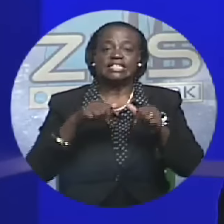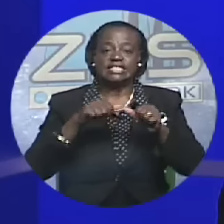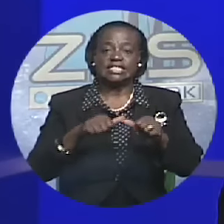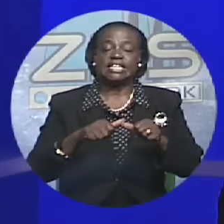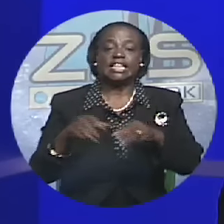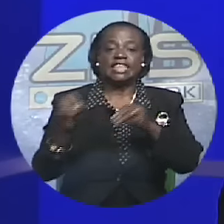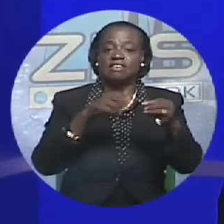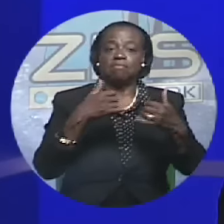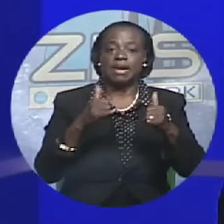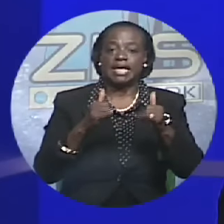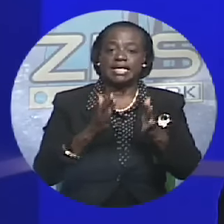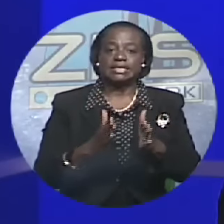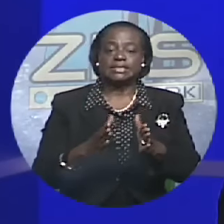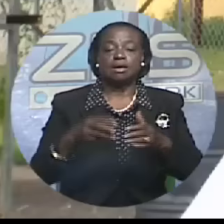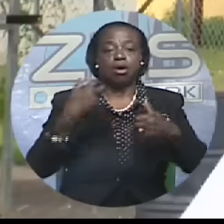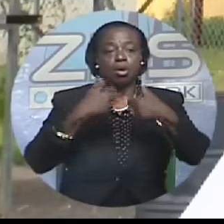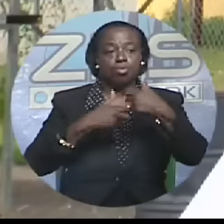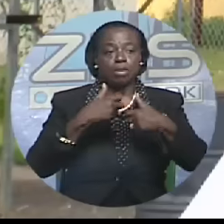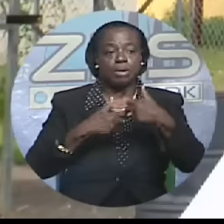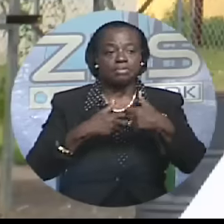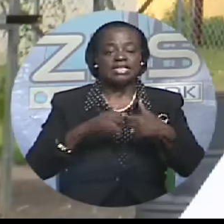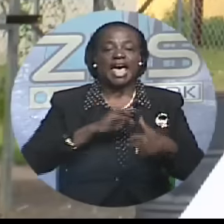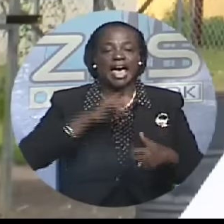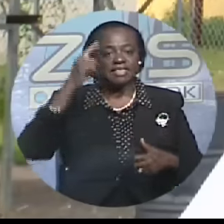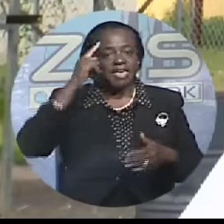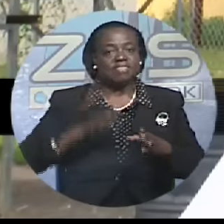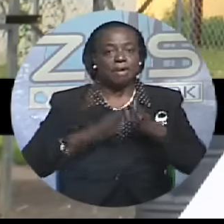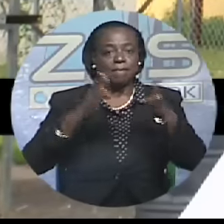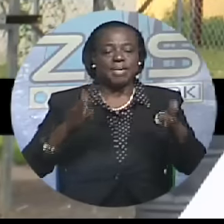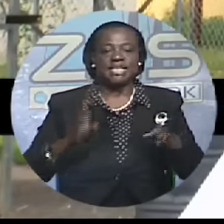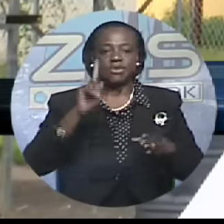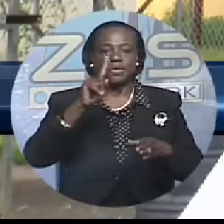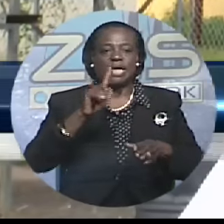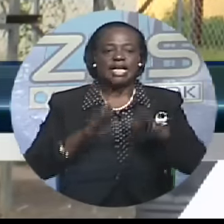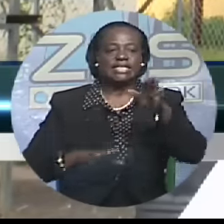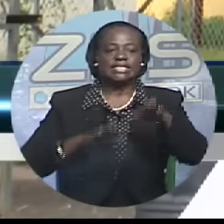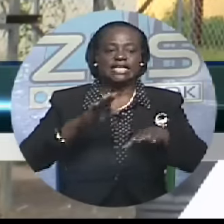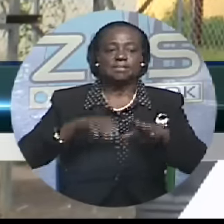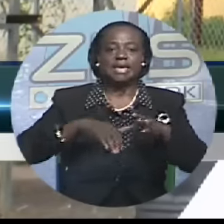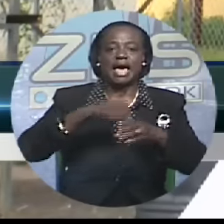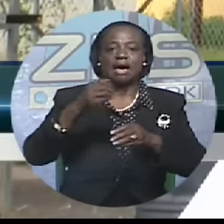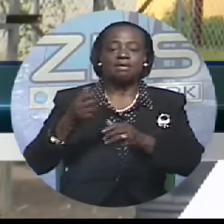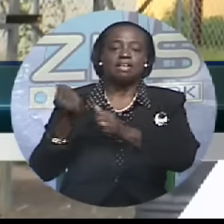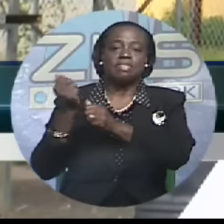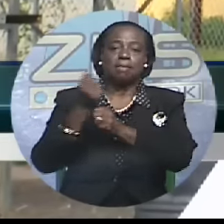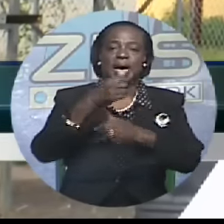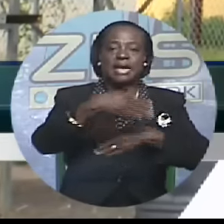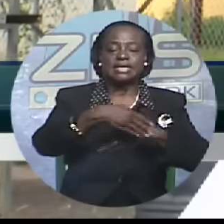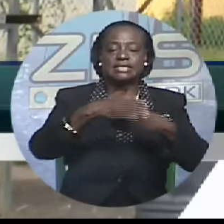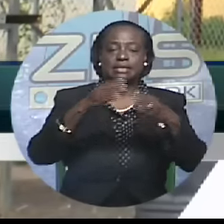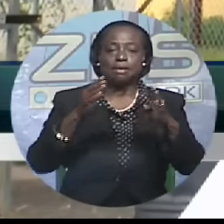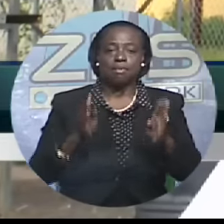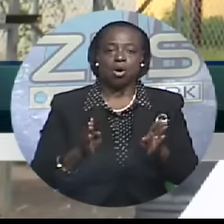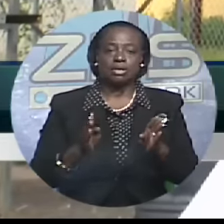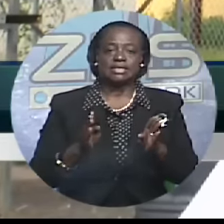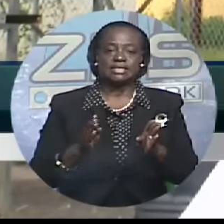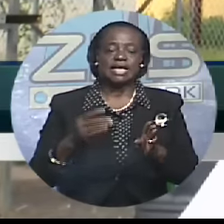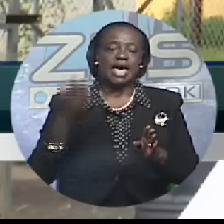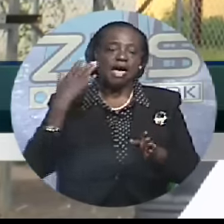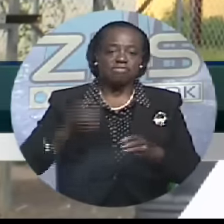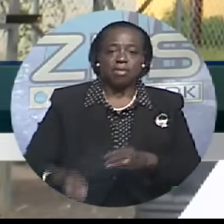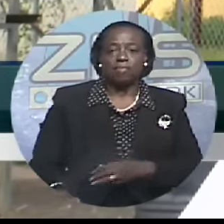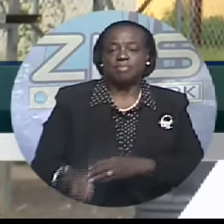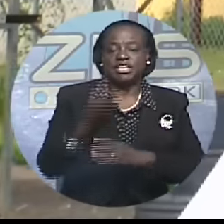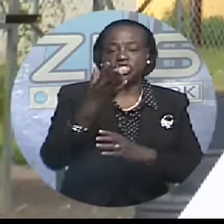some problems. I think the biggest one is stepping out of the batter's box after a pitch is made and being thrown back to the pitcher.